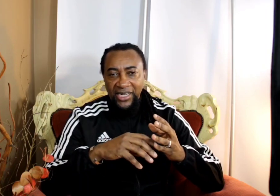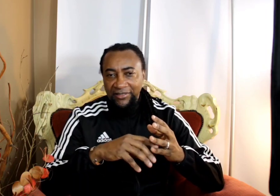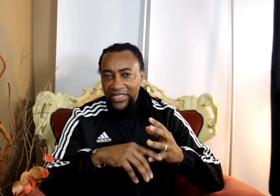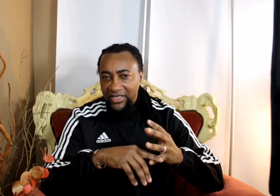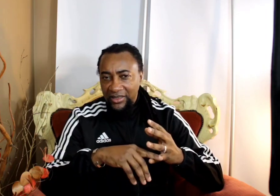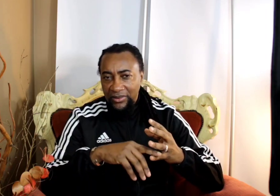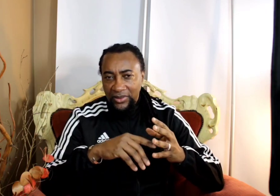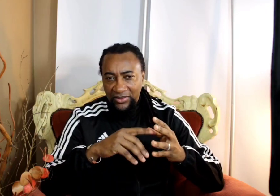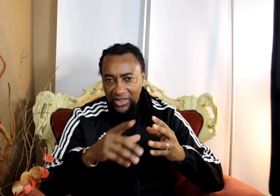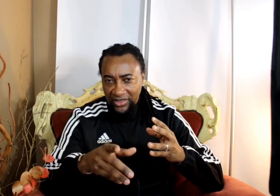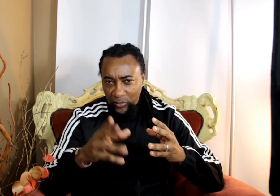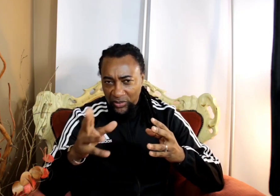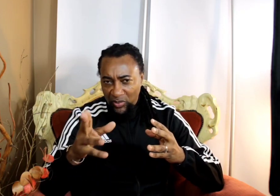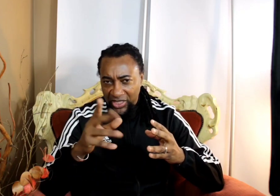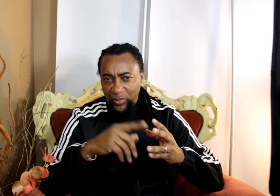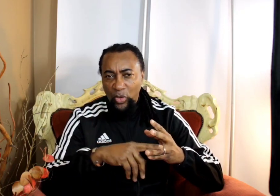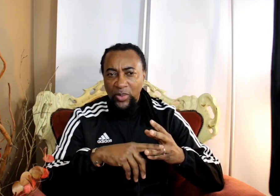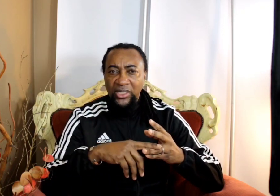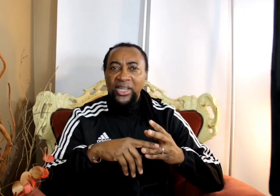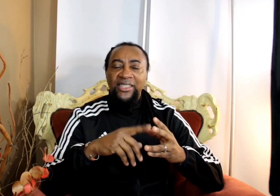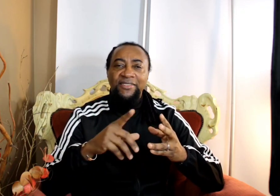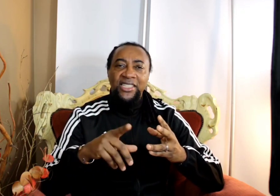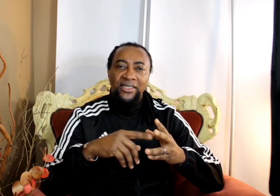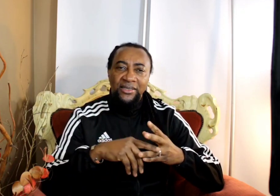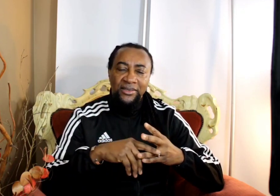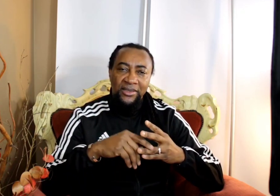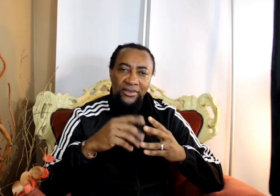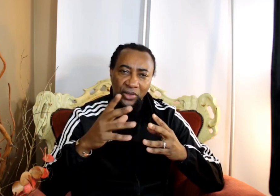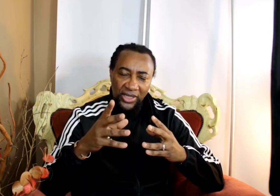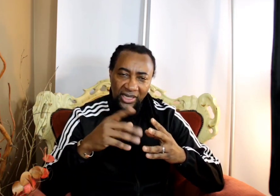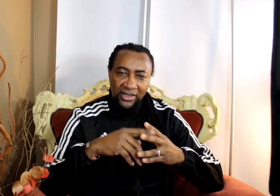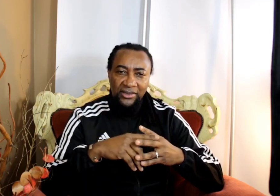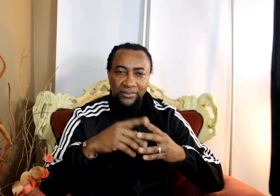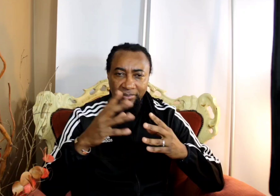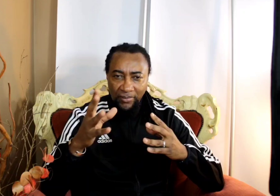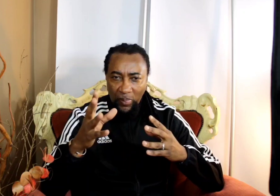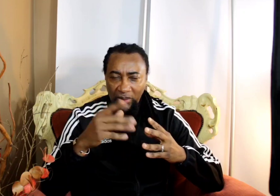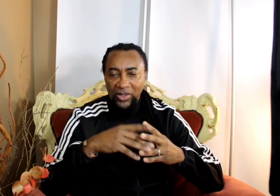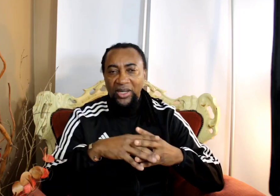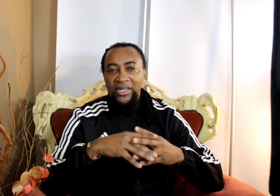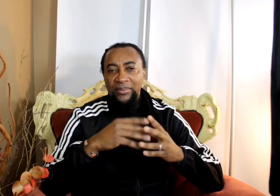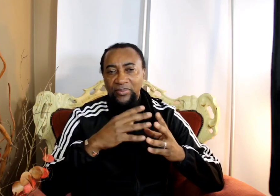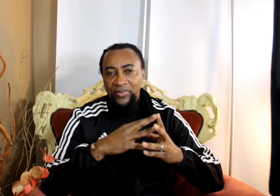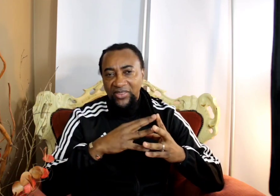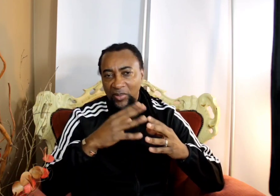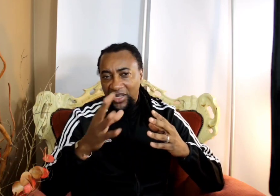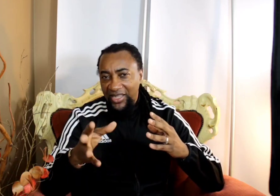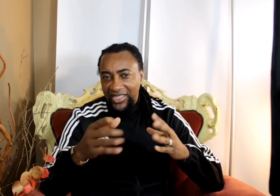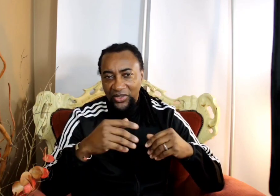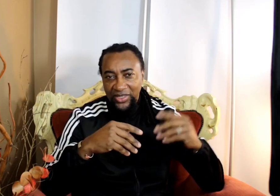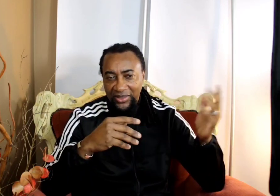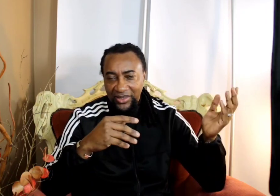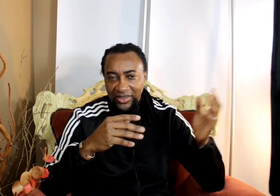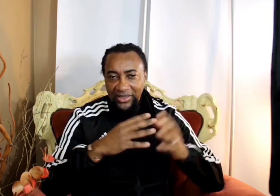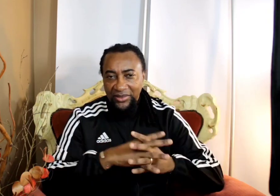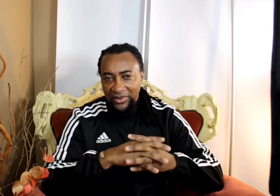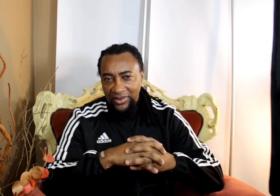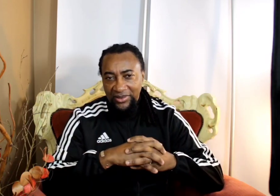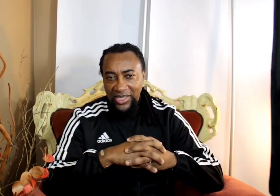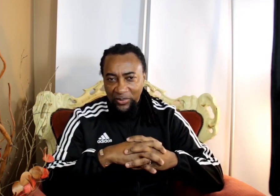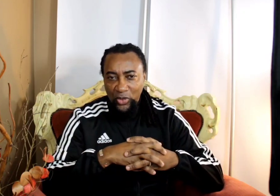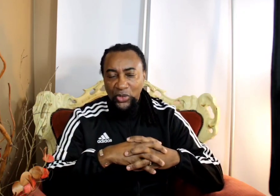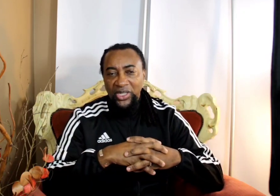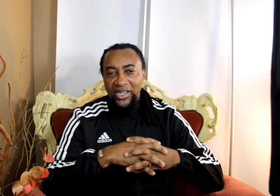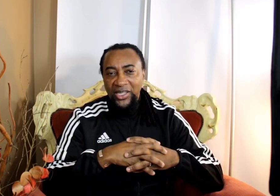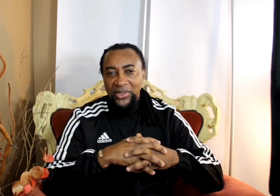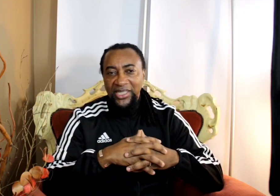Try to get a visa, or the cost of, remember, this is a poor man, try to get a visa to go to England and lawyer. If a lawyer can't go there,